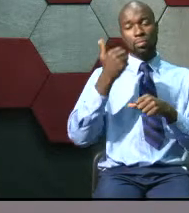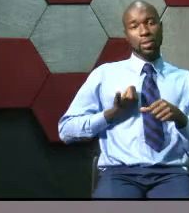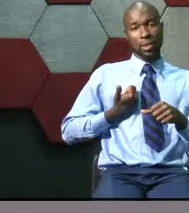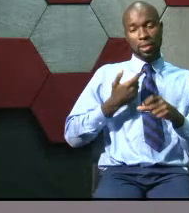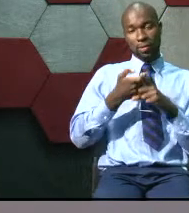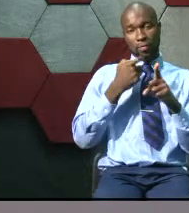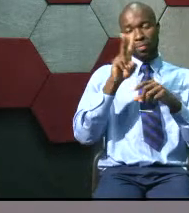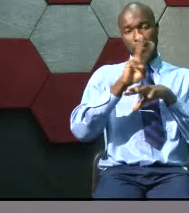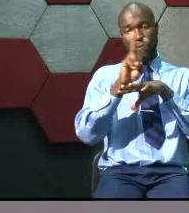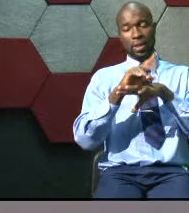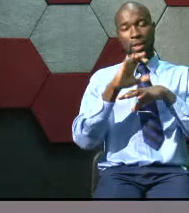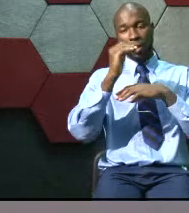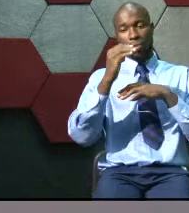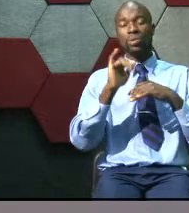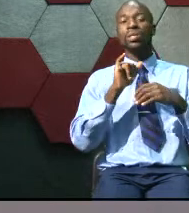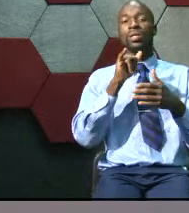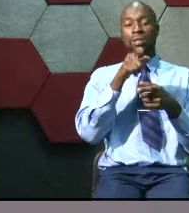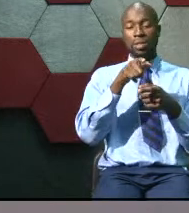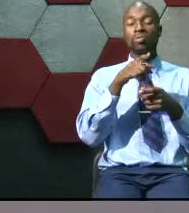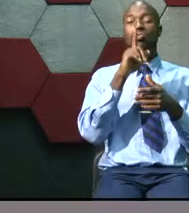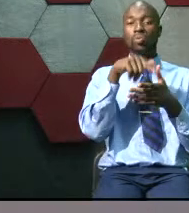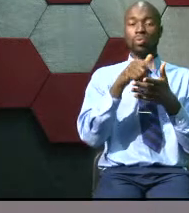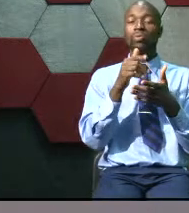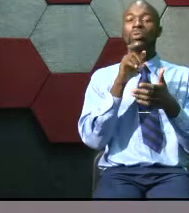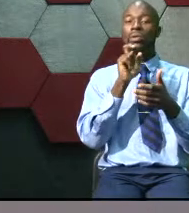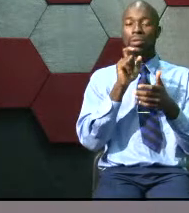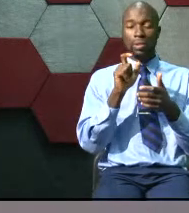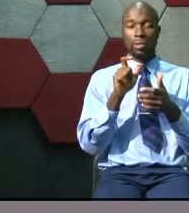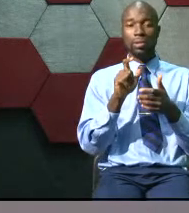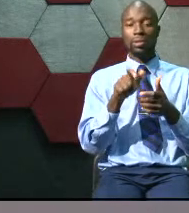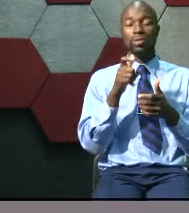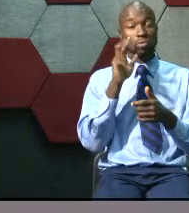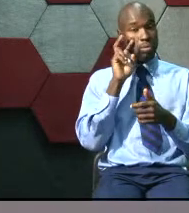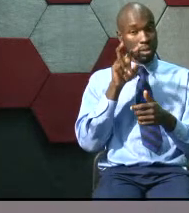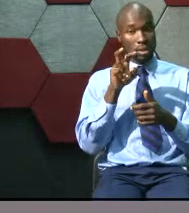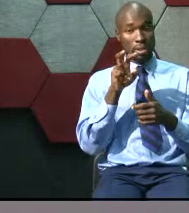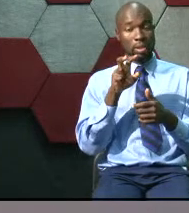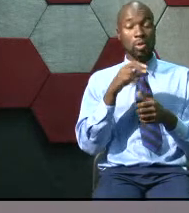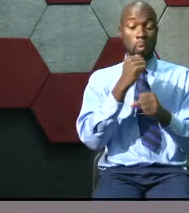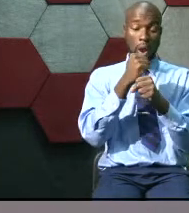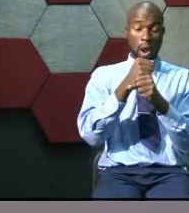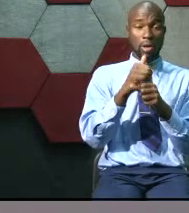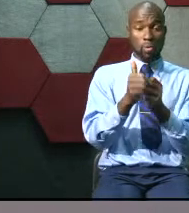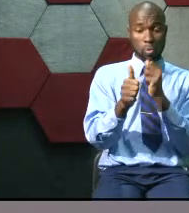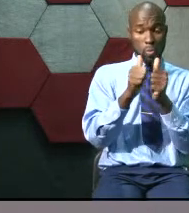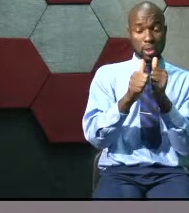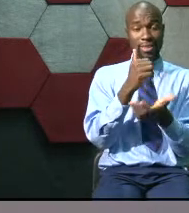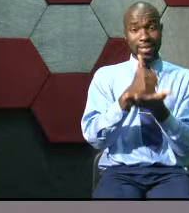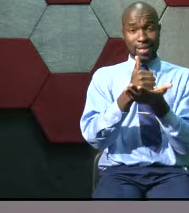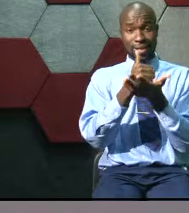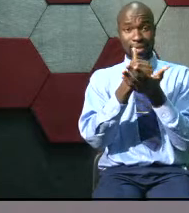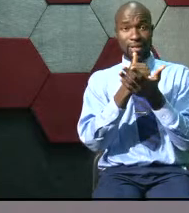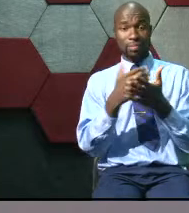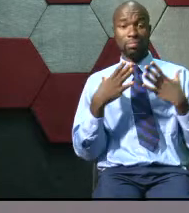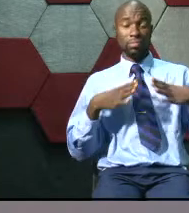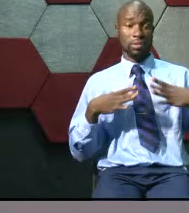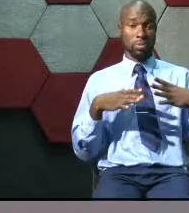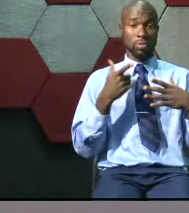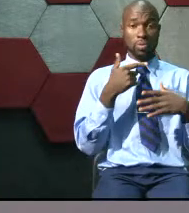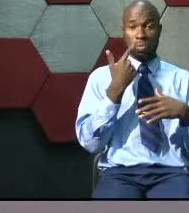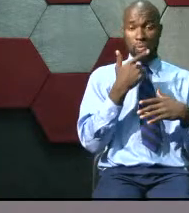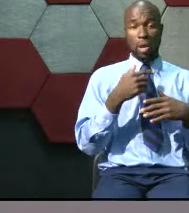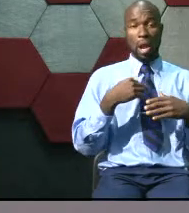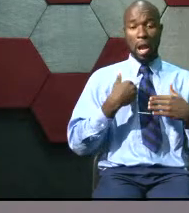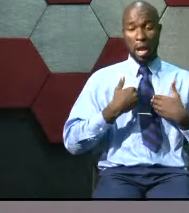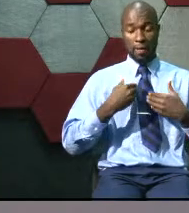Incredible project. This is what we need more of. This is what we need more of. Projects that are helping our Leave No Learner Behind agenda, because we want to